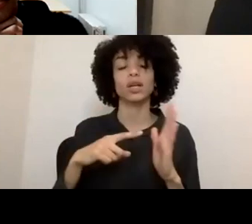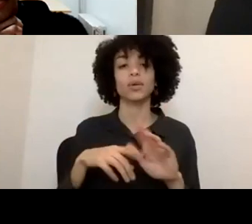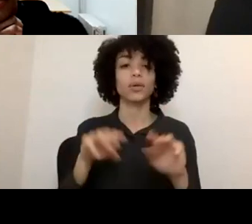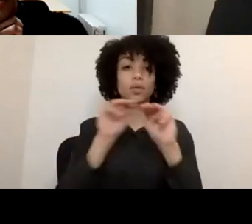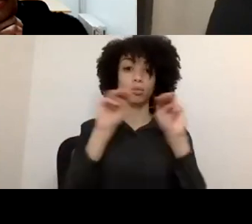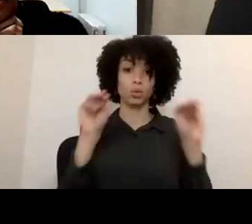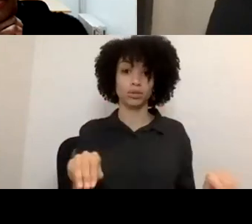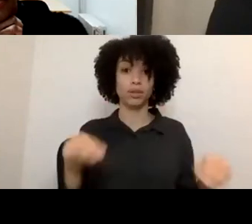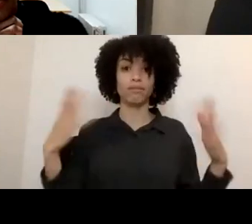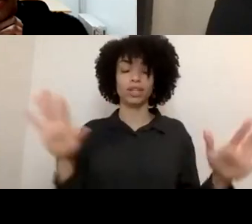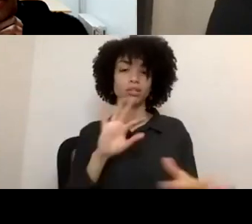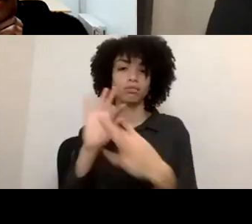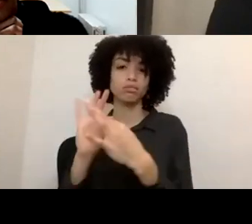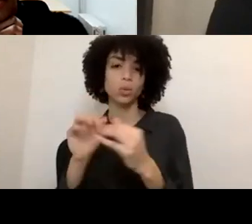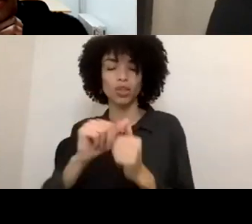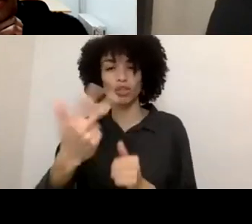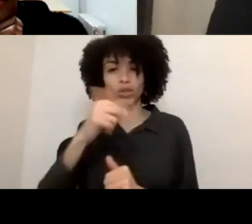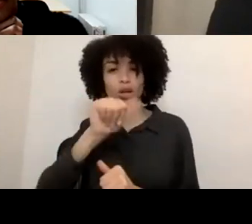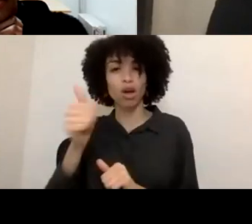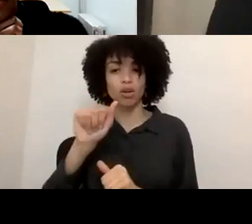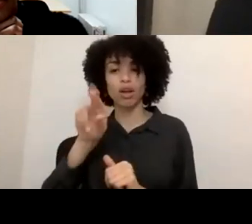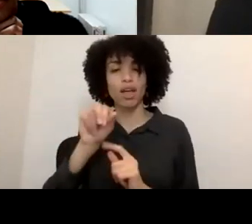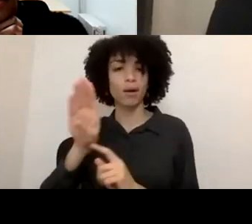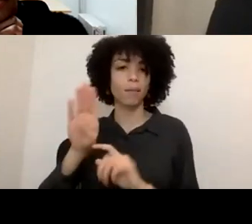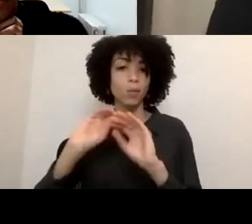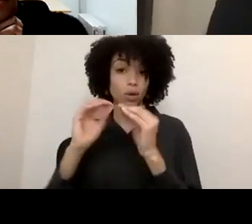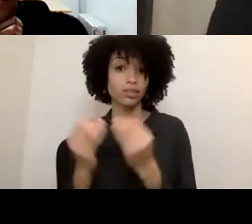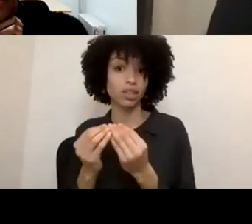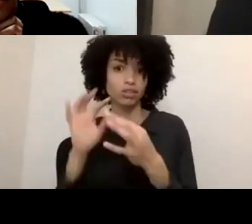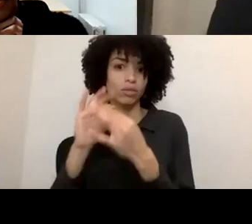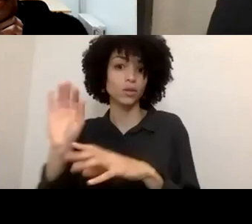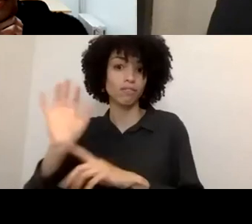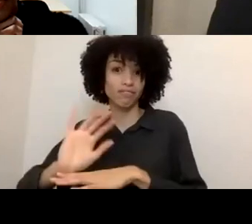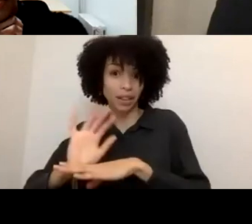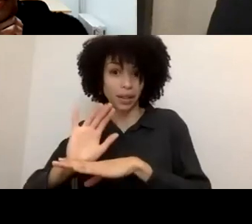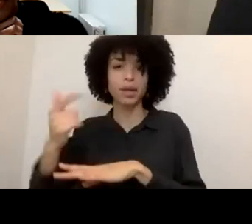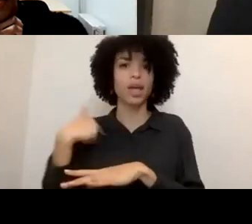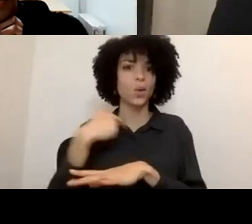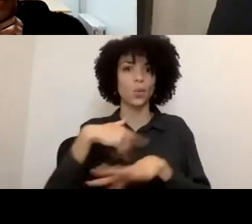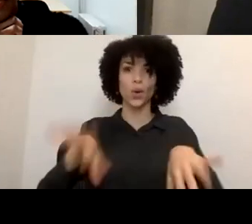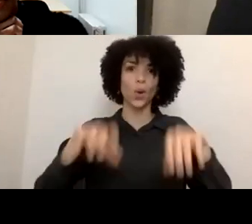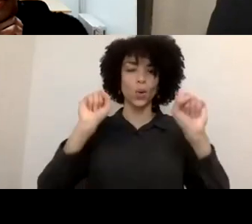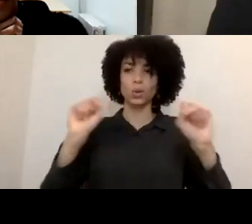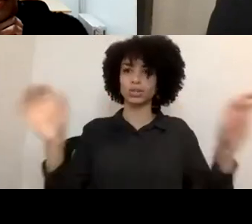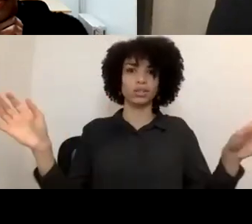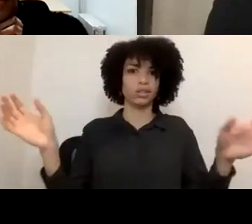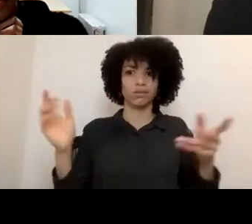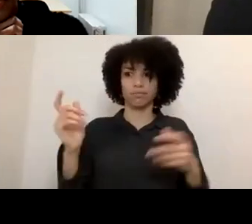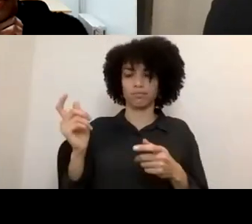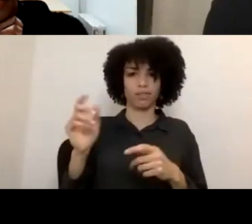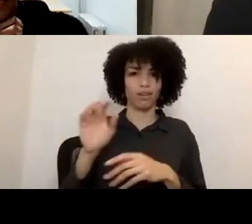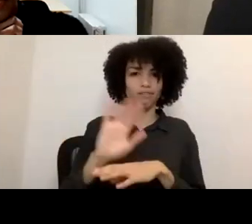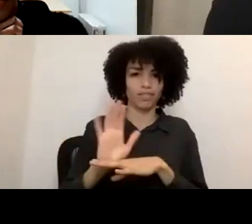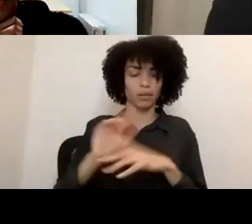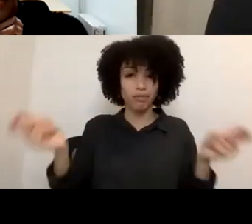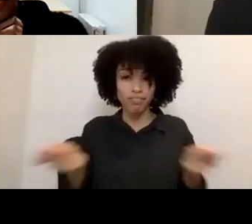3 other Arab American organizations involved in film. We put on a collaborative film festival that was phenomenal. I think that the reach that